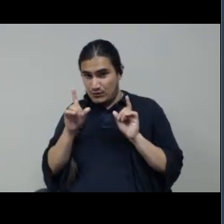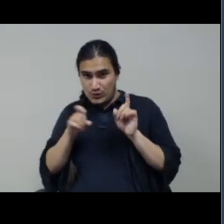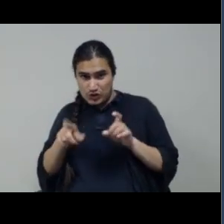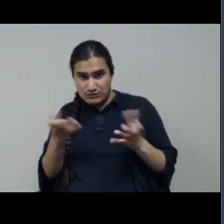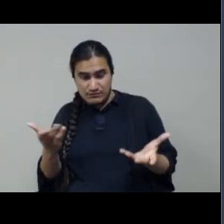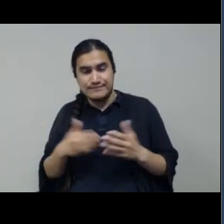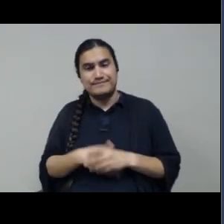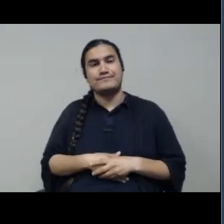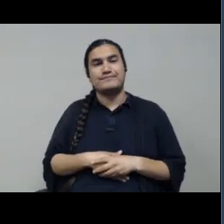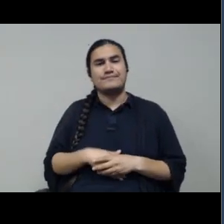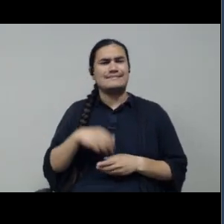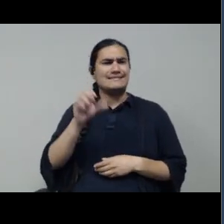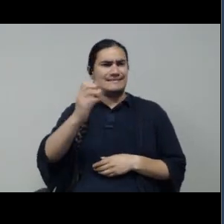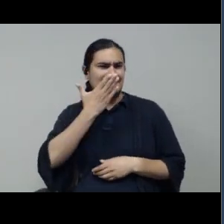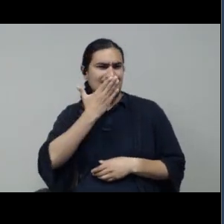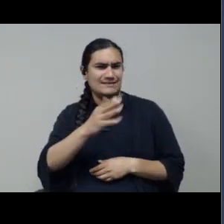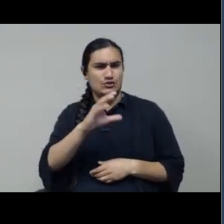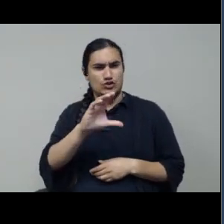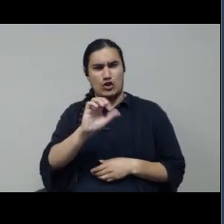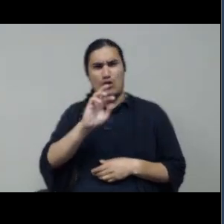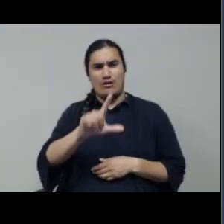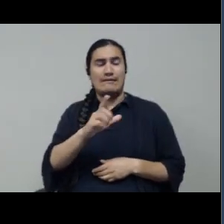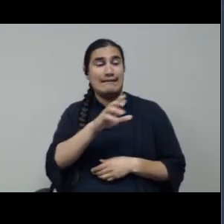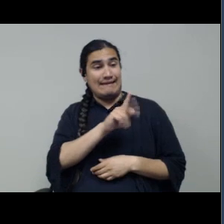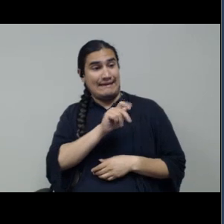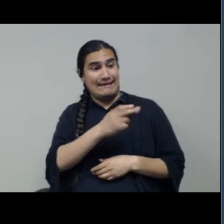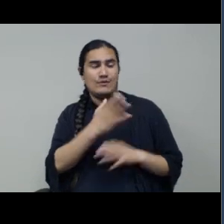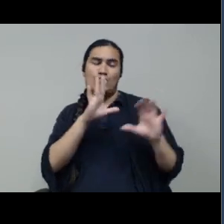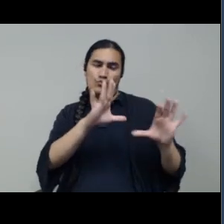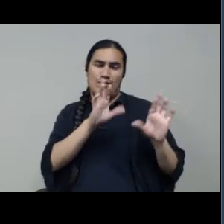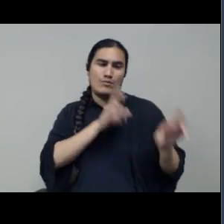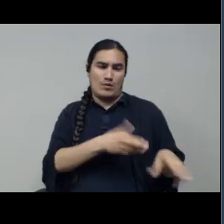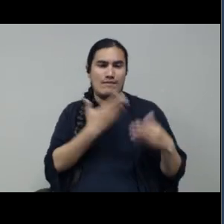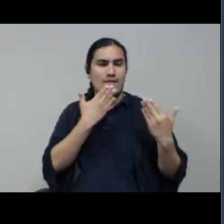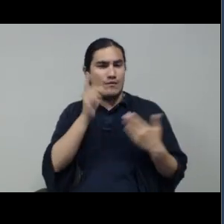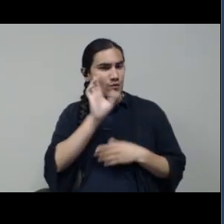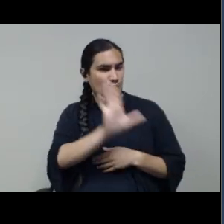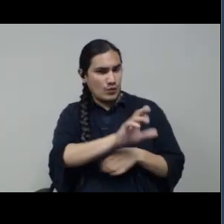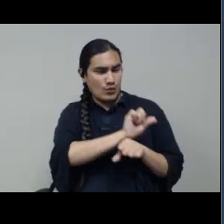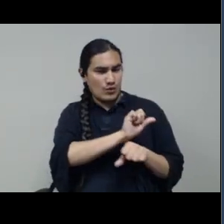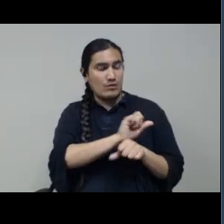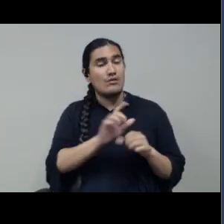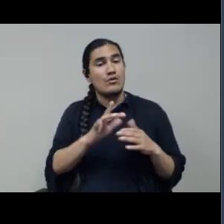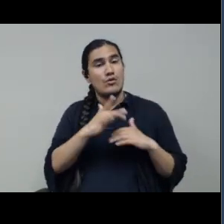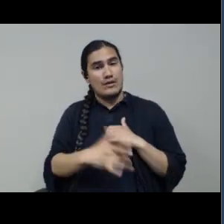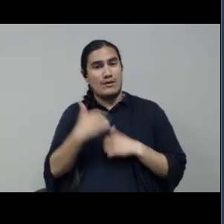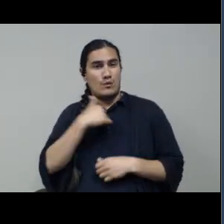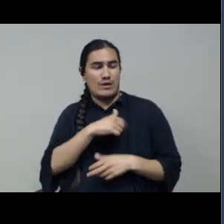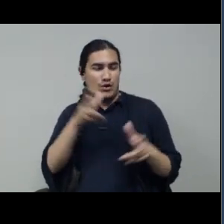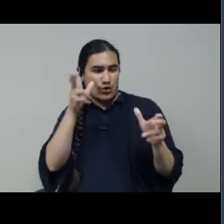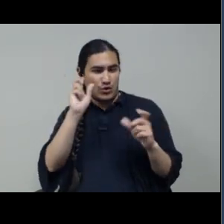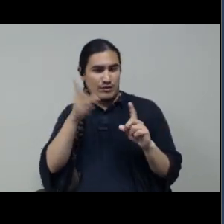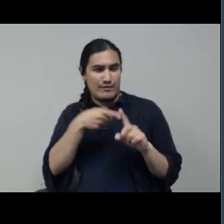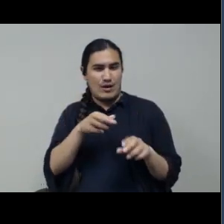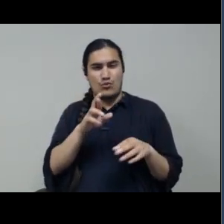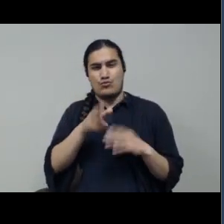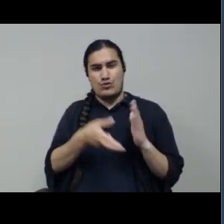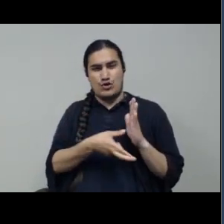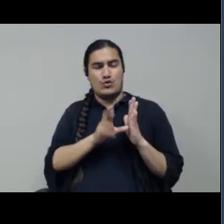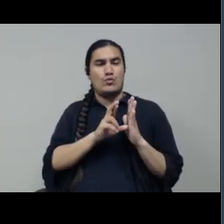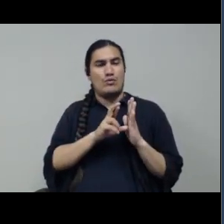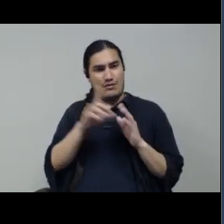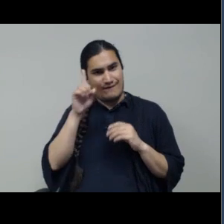Yes, thank you. Keith, great report as always. Thanks for your work. Earlier, we heard about the renewal of Measure C